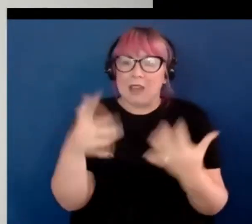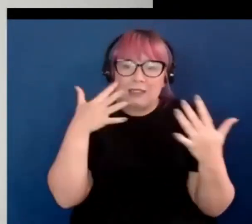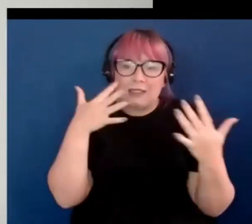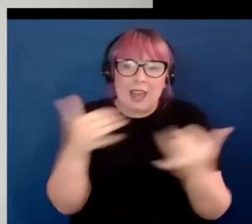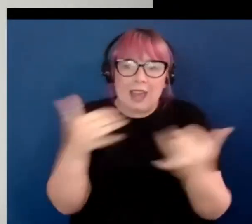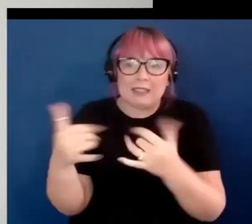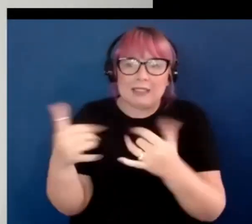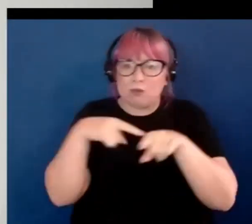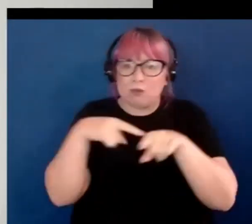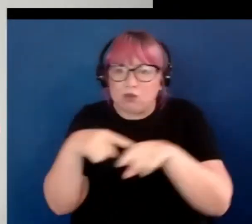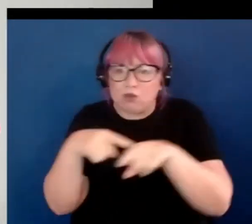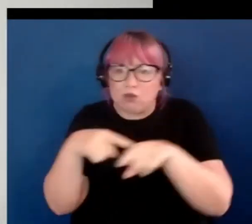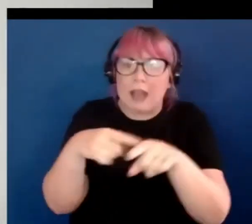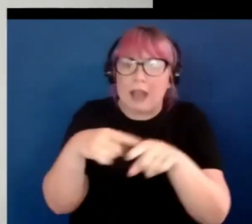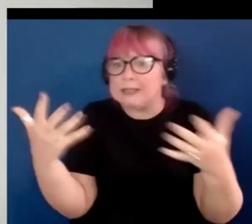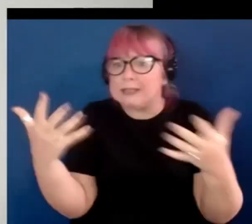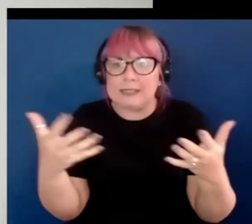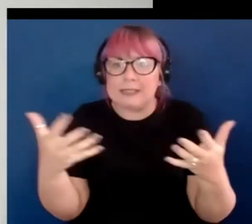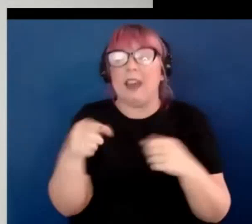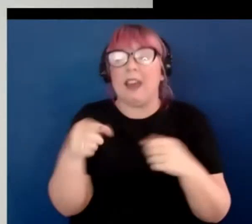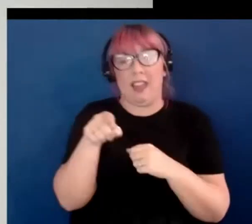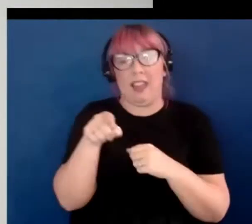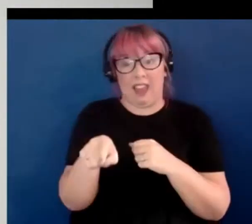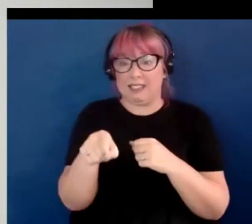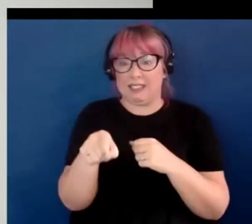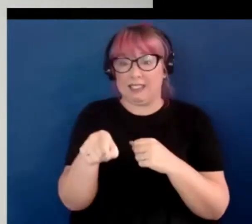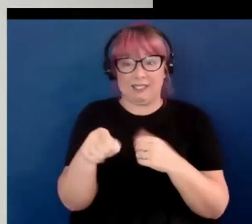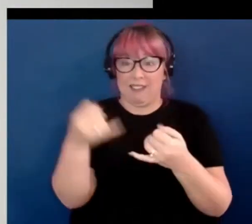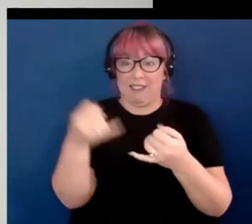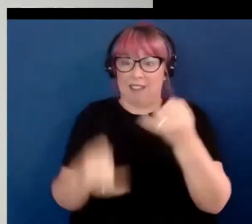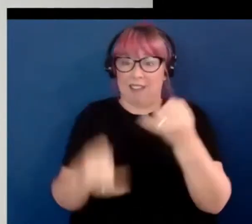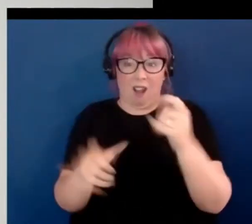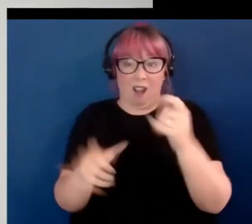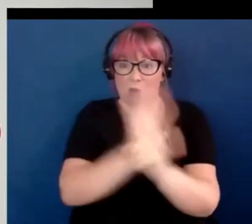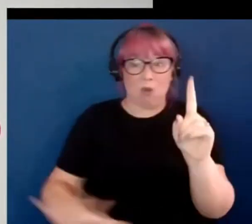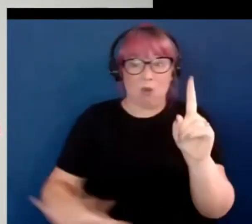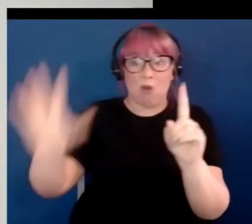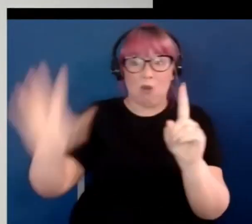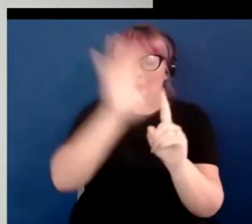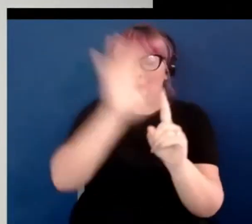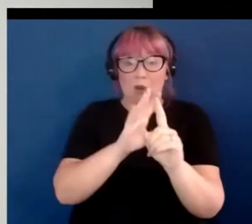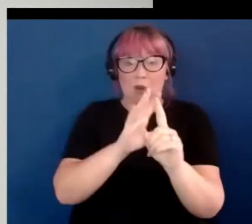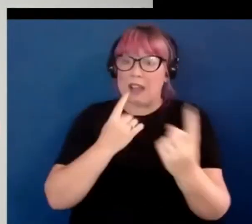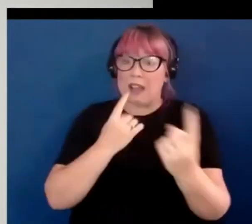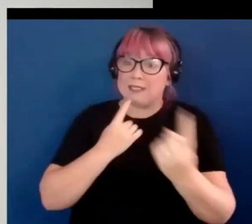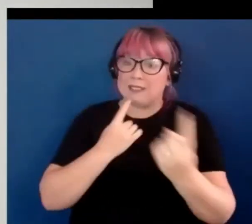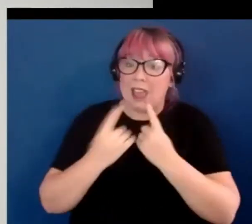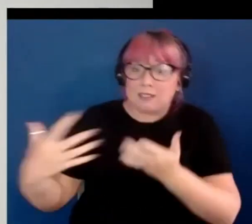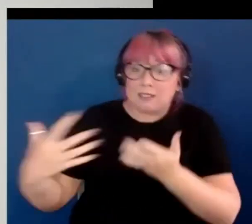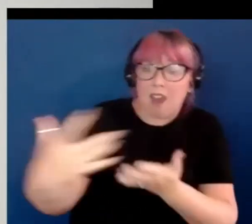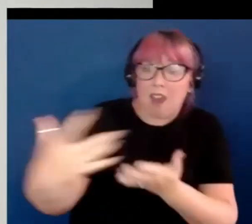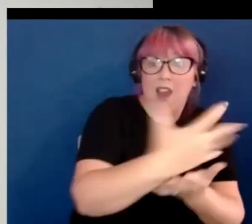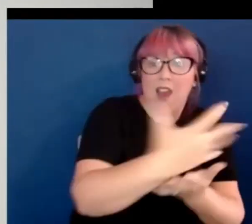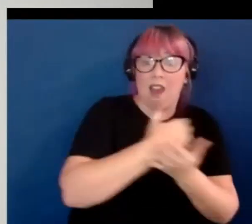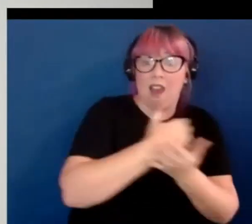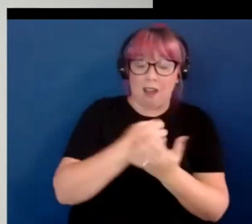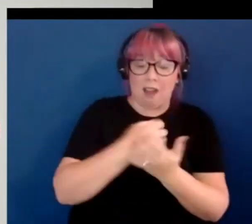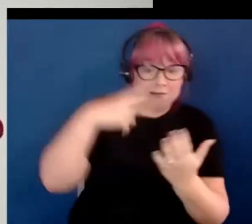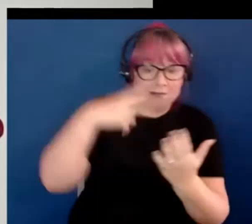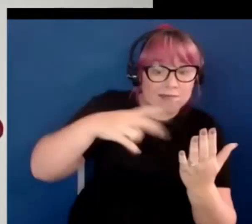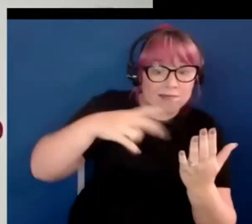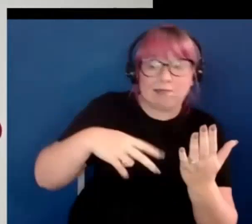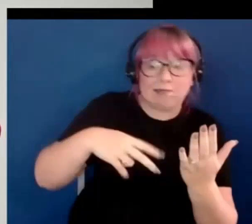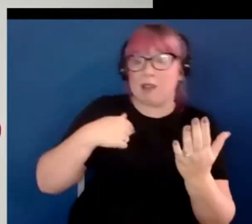every area of the country without even the data on the virus's spread that we need to act and properly plan our